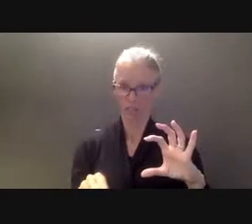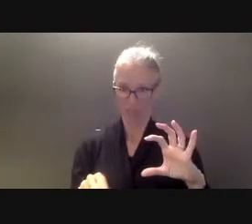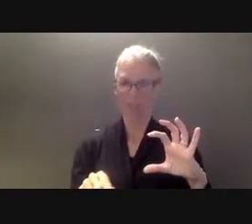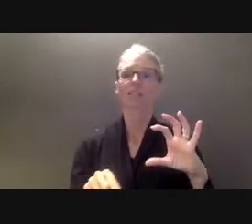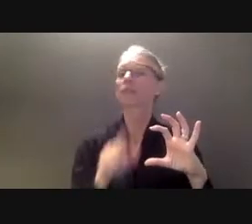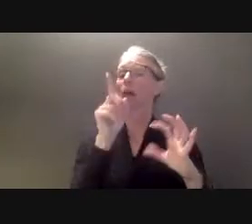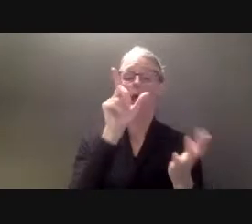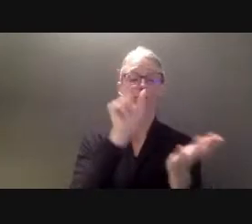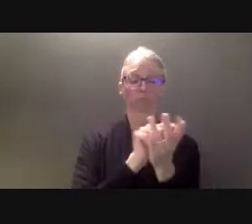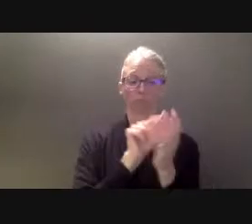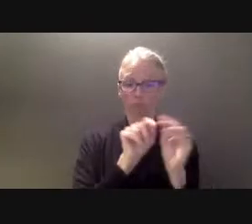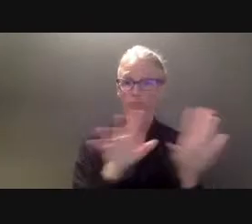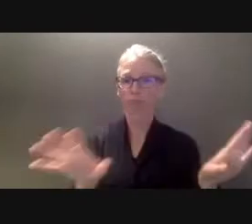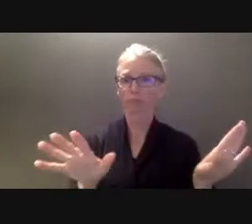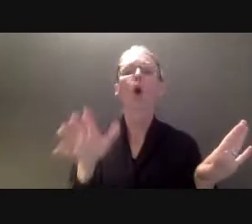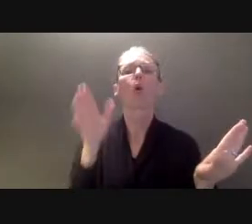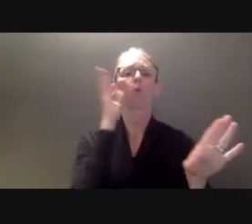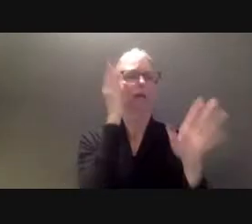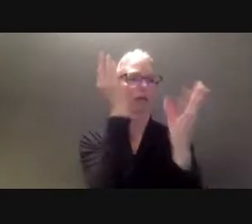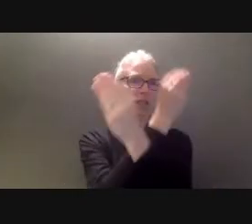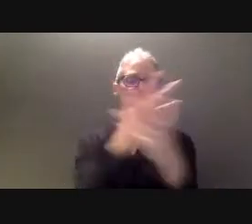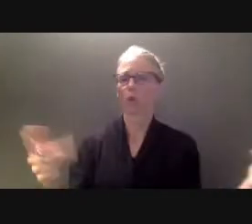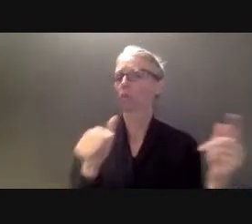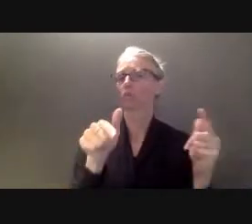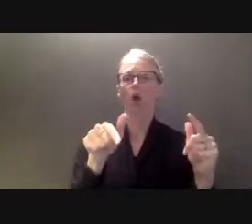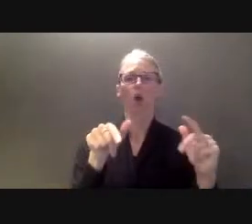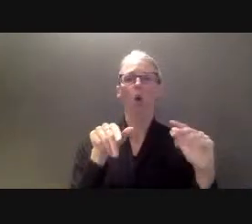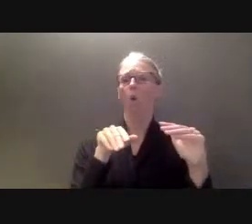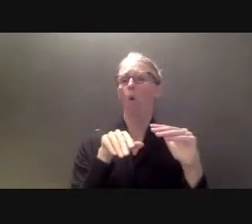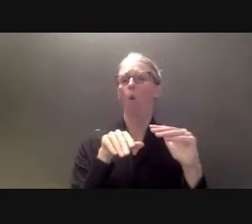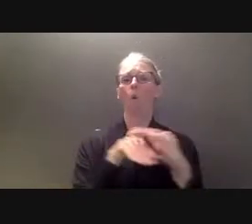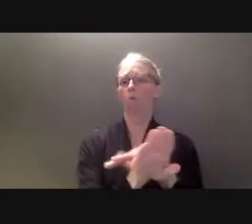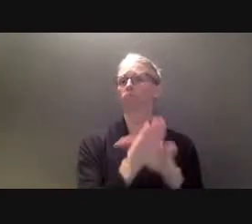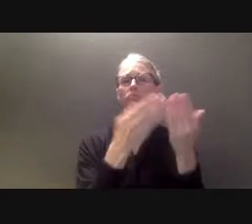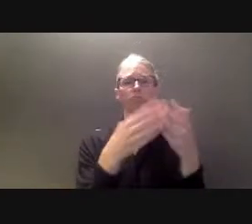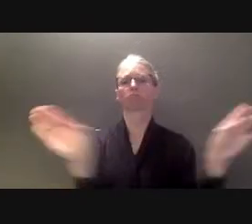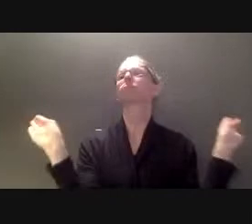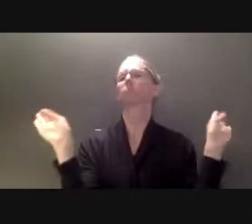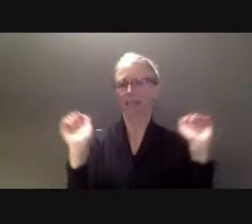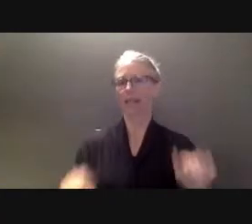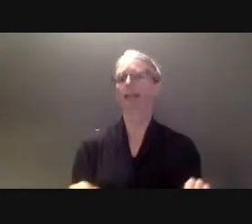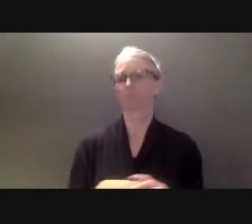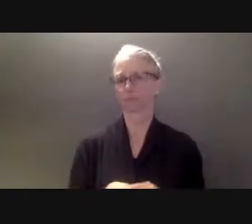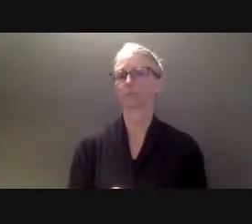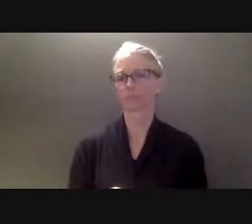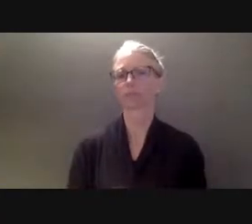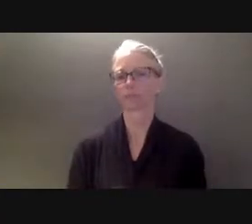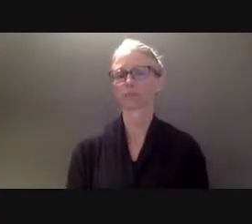to make as much of our research accessible as possible.